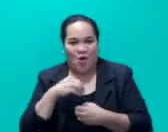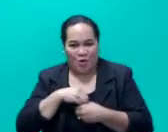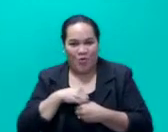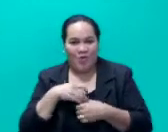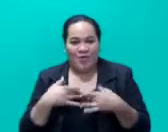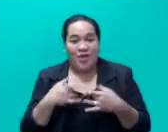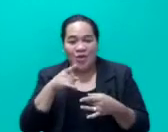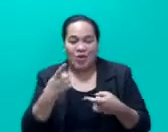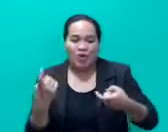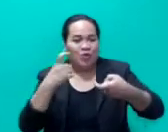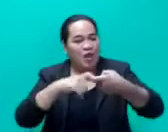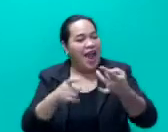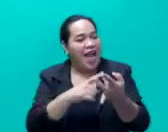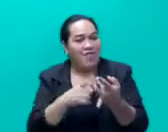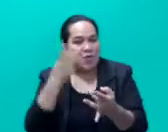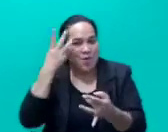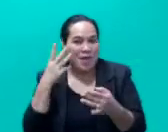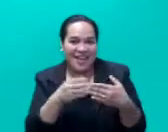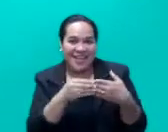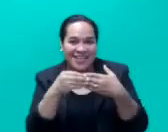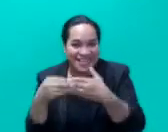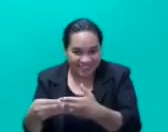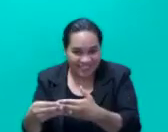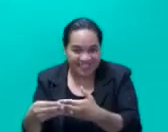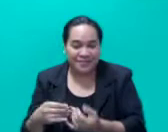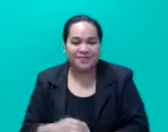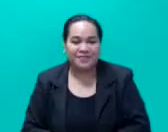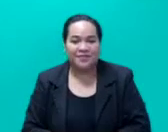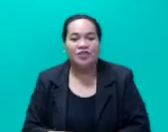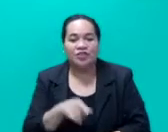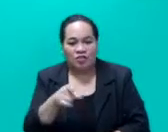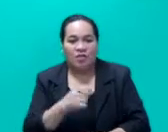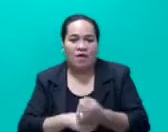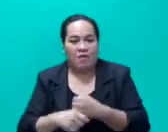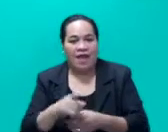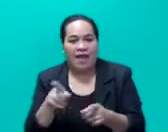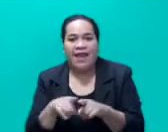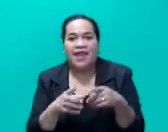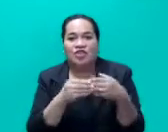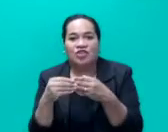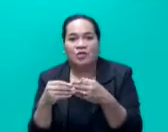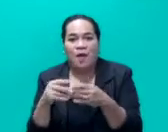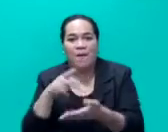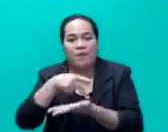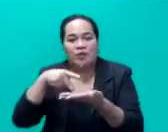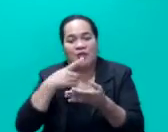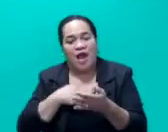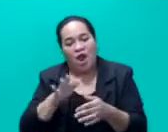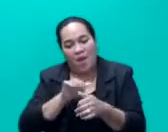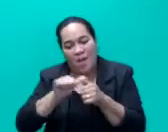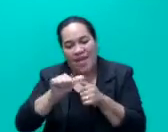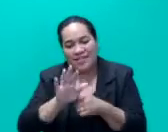other women leaders in the ranks of leadership positions around the country, and I wish her all the best in